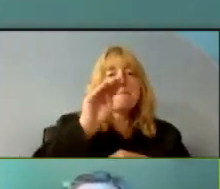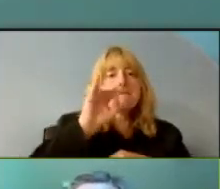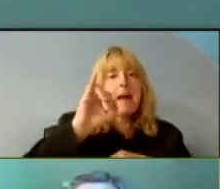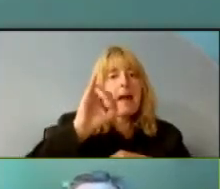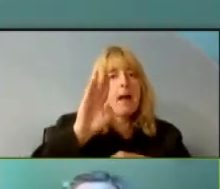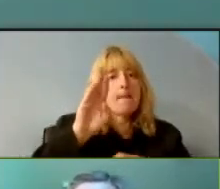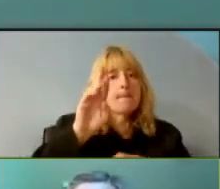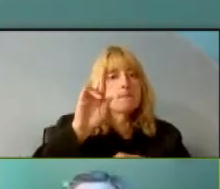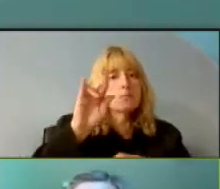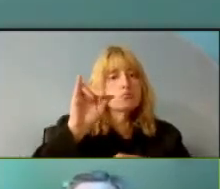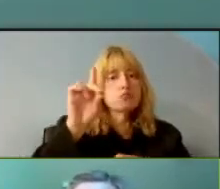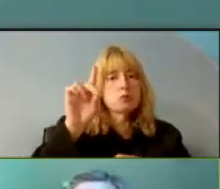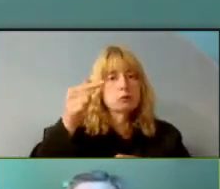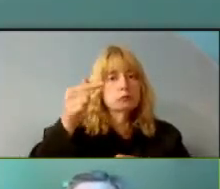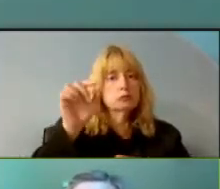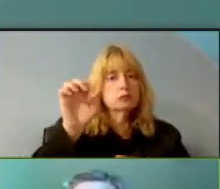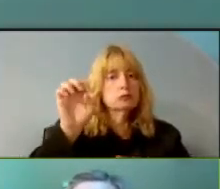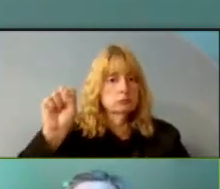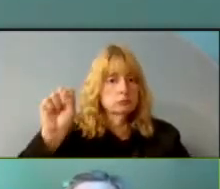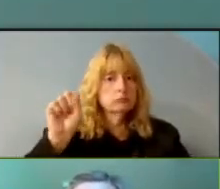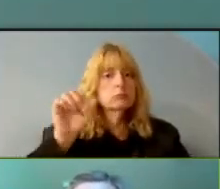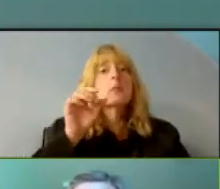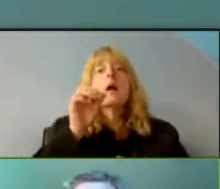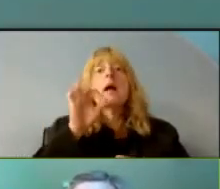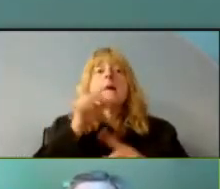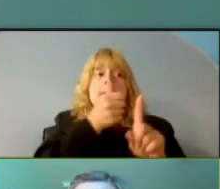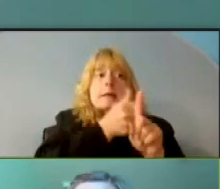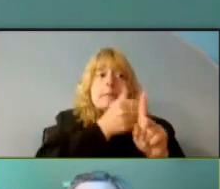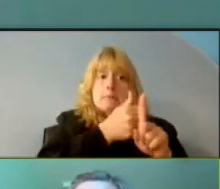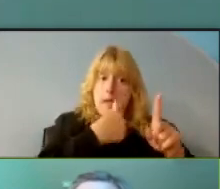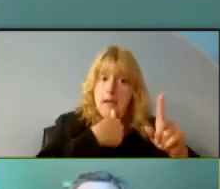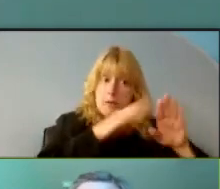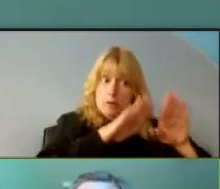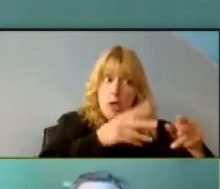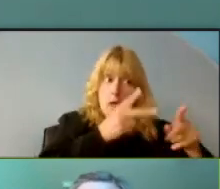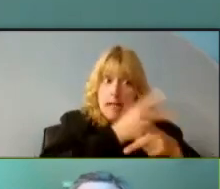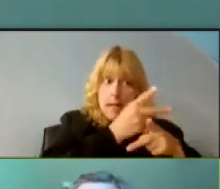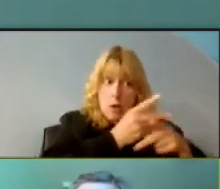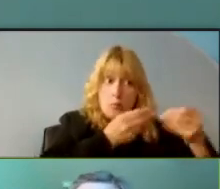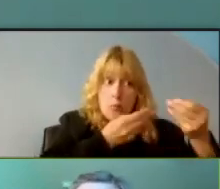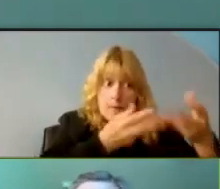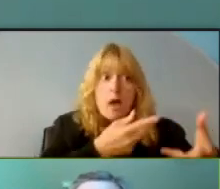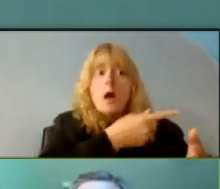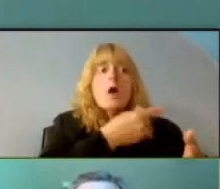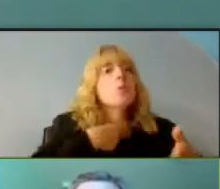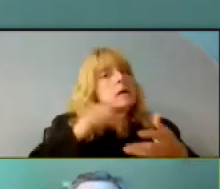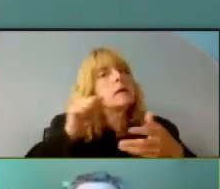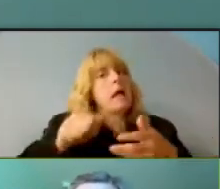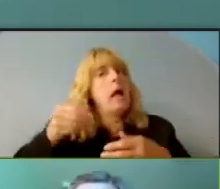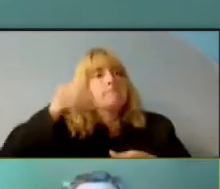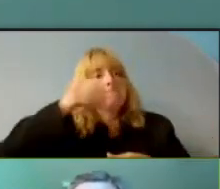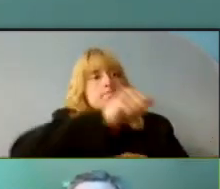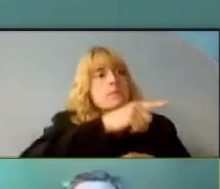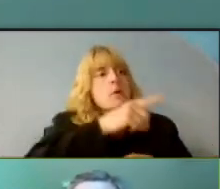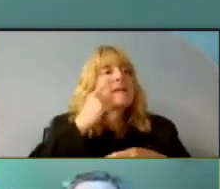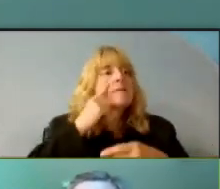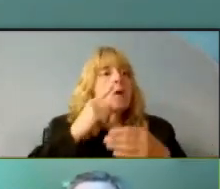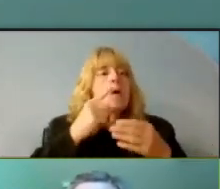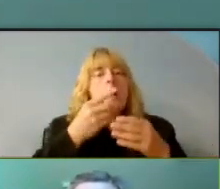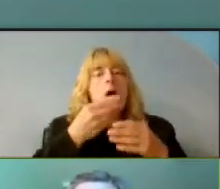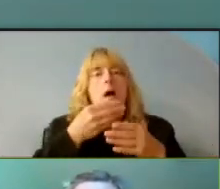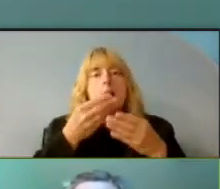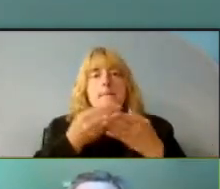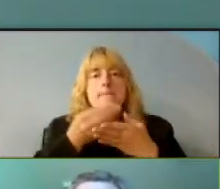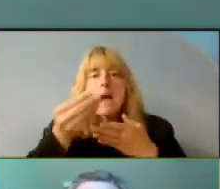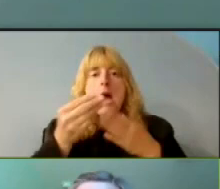to support you with additional funding and resources to purchase things like cloth face coverings, cleaning supplies,